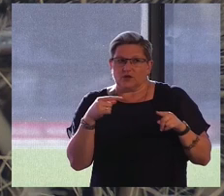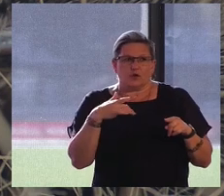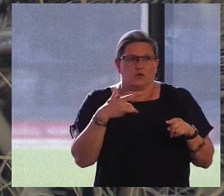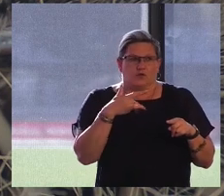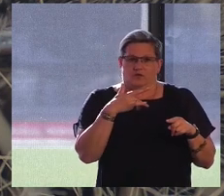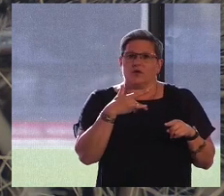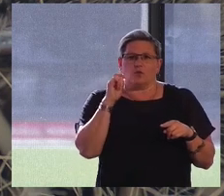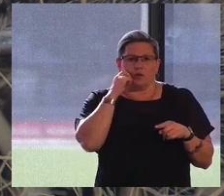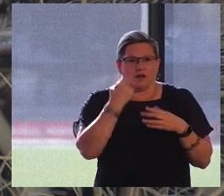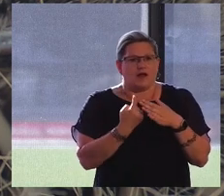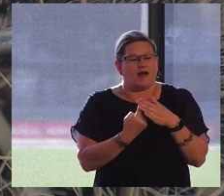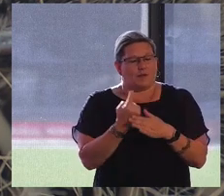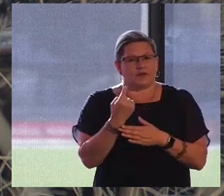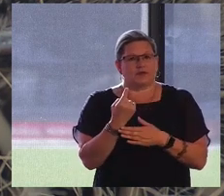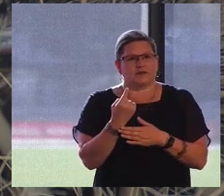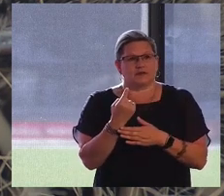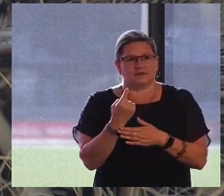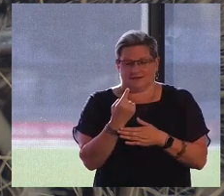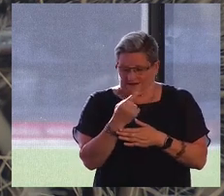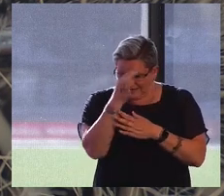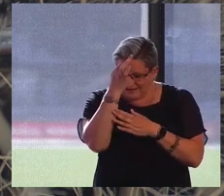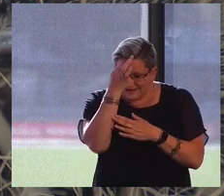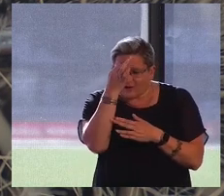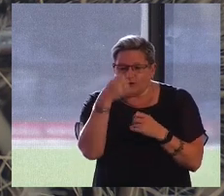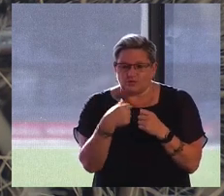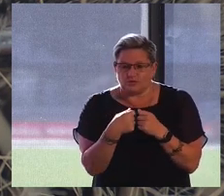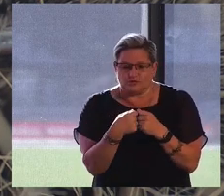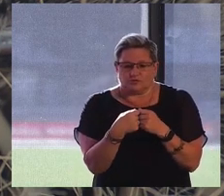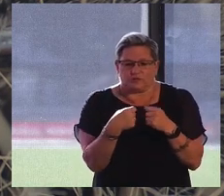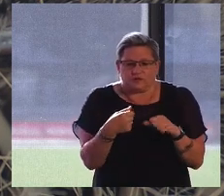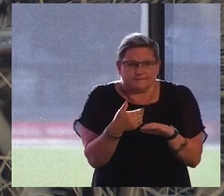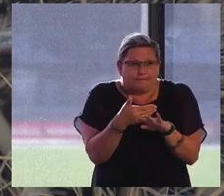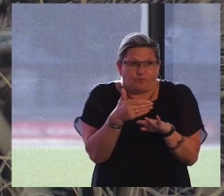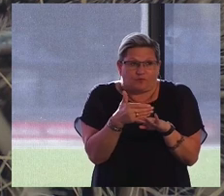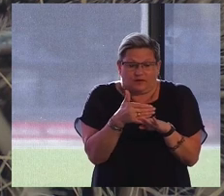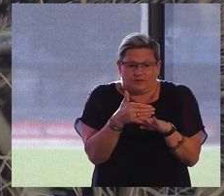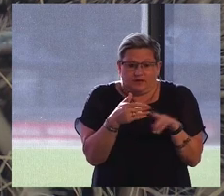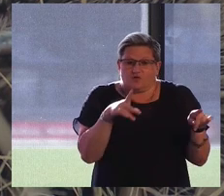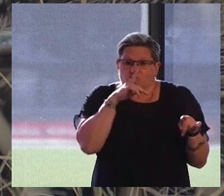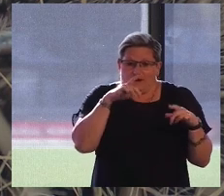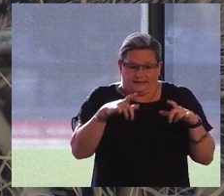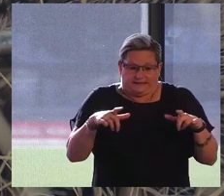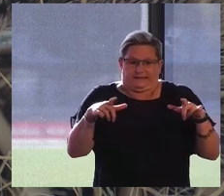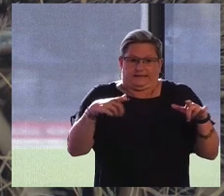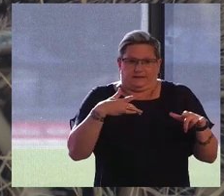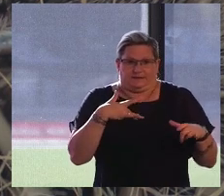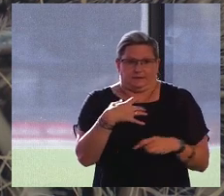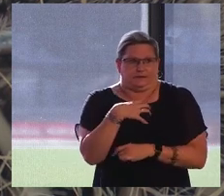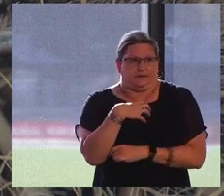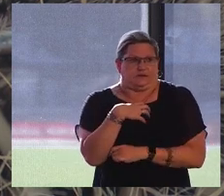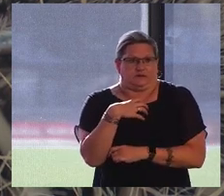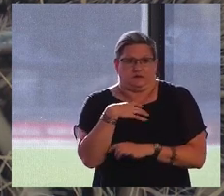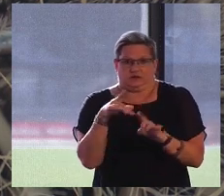of stretch things to be working with and probably a lot of panic things to be working with as well as we get more extreme weather